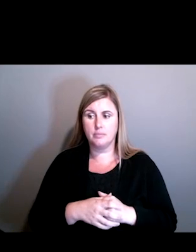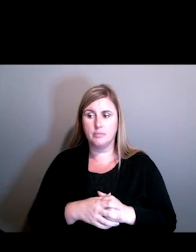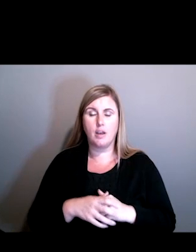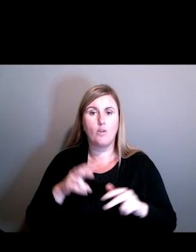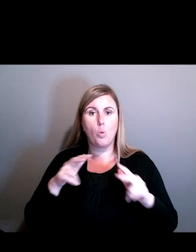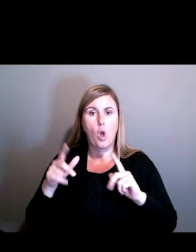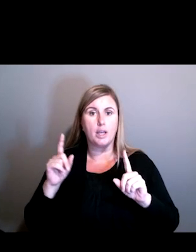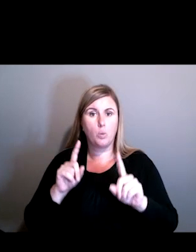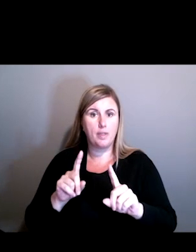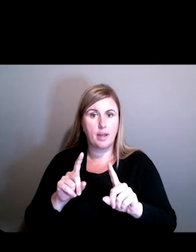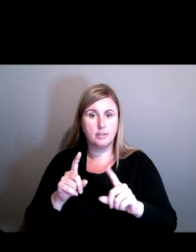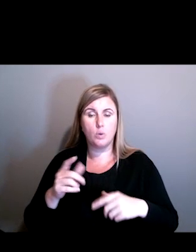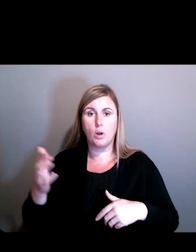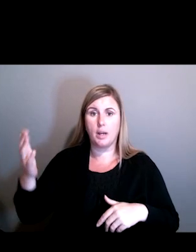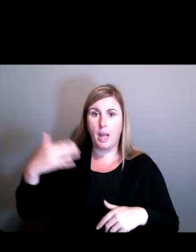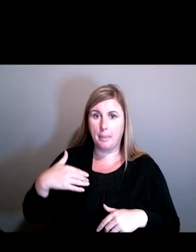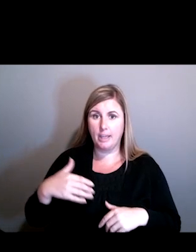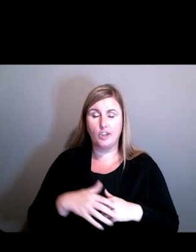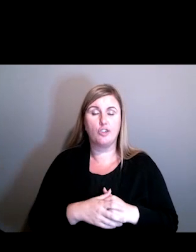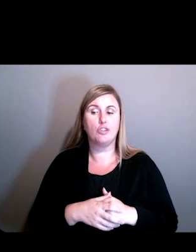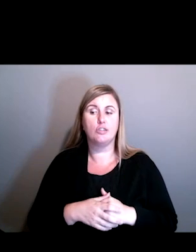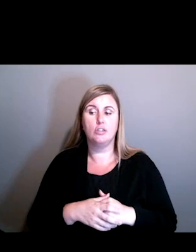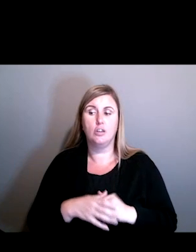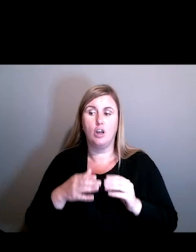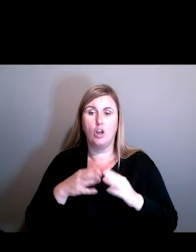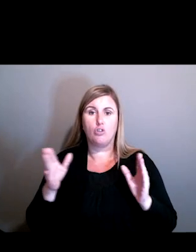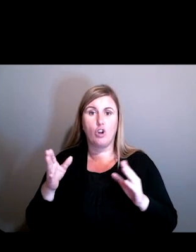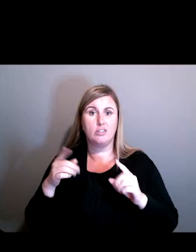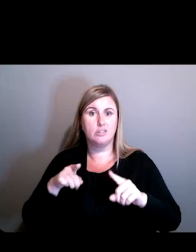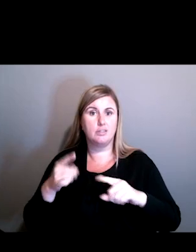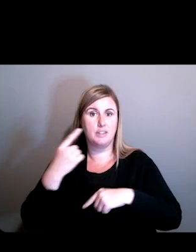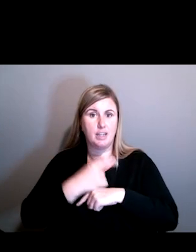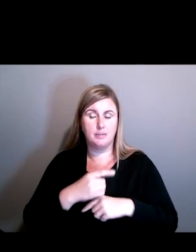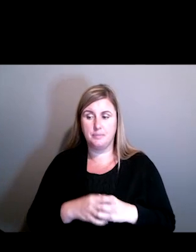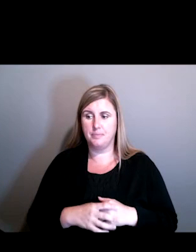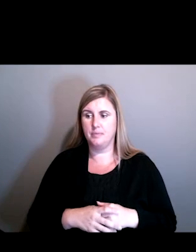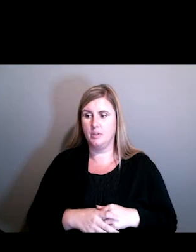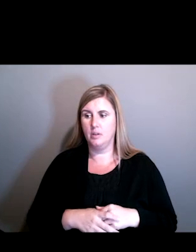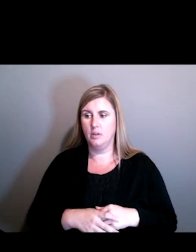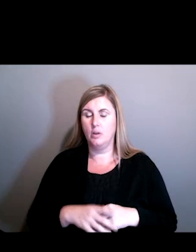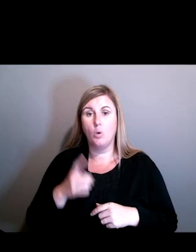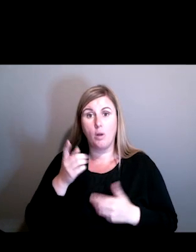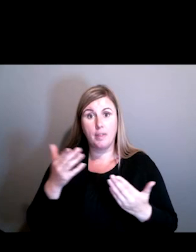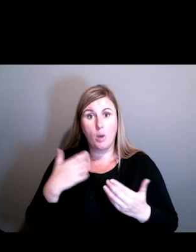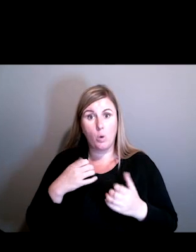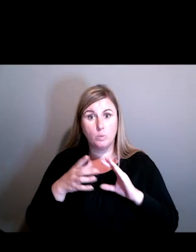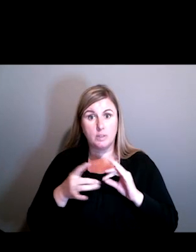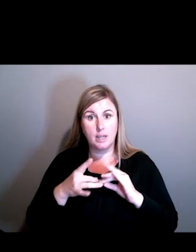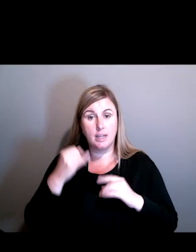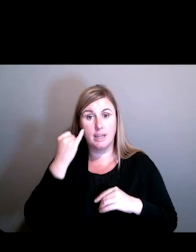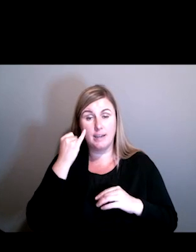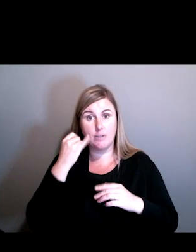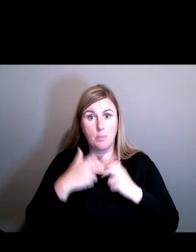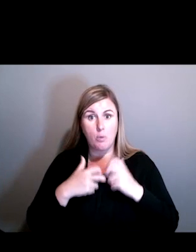of walking with us, or coming here across the day. And so one thing I want to say is,